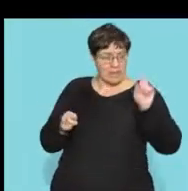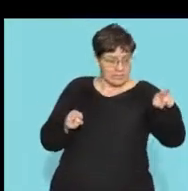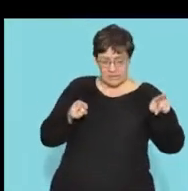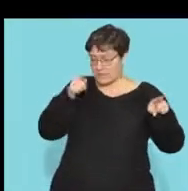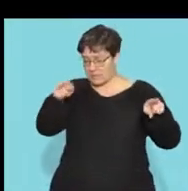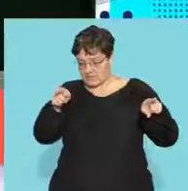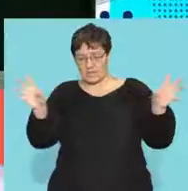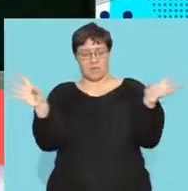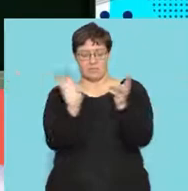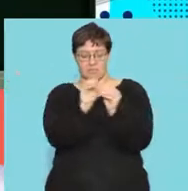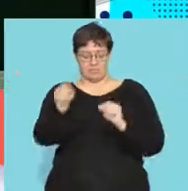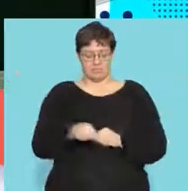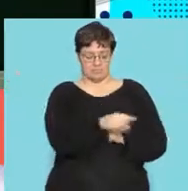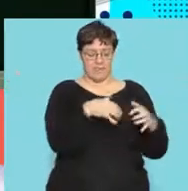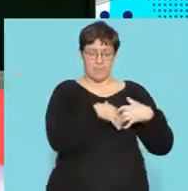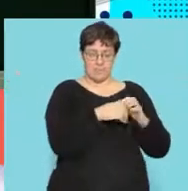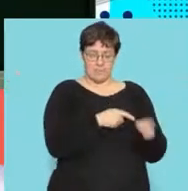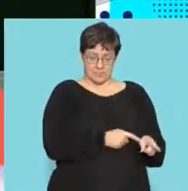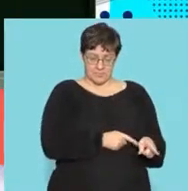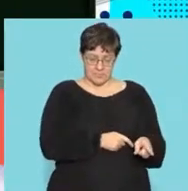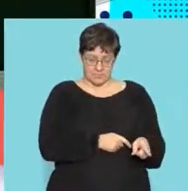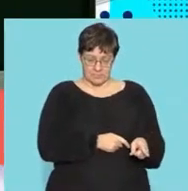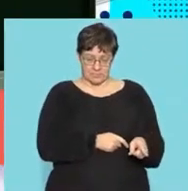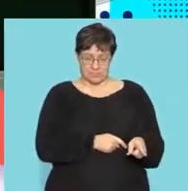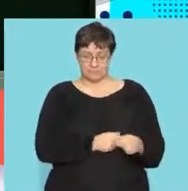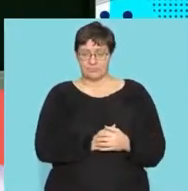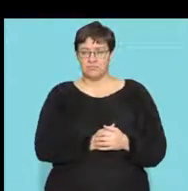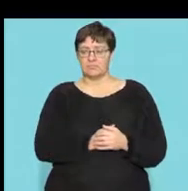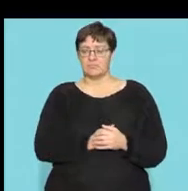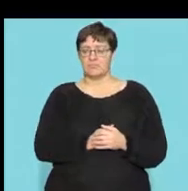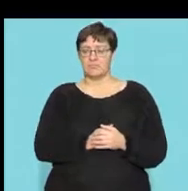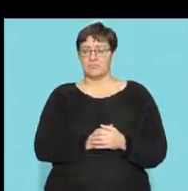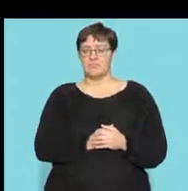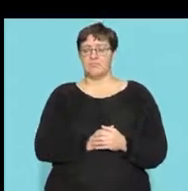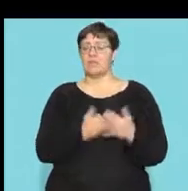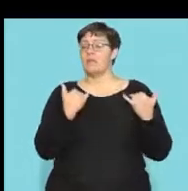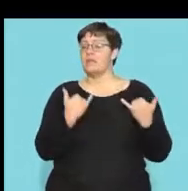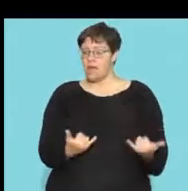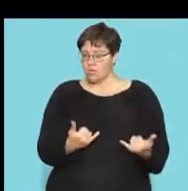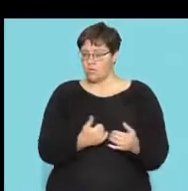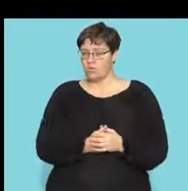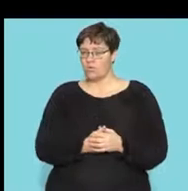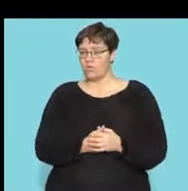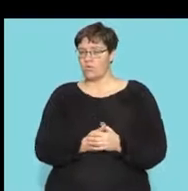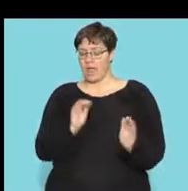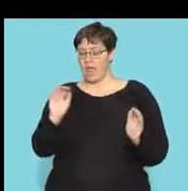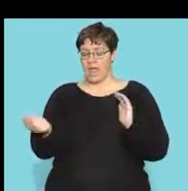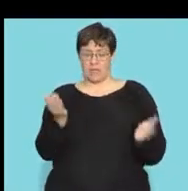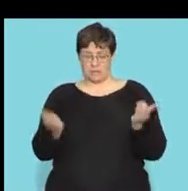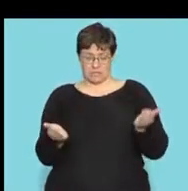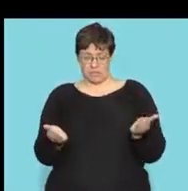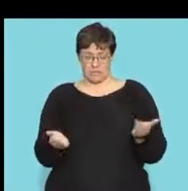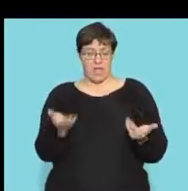the old plus the new. Got it? Okay, now what do? I now drop my equation. What's